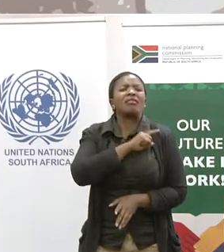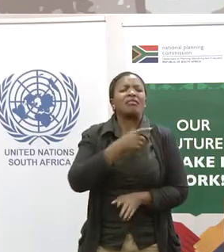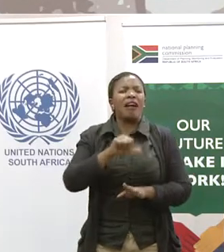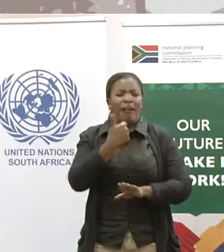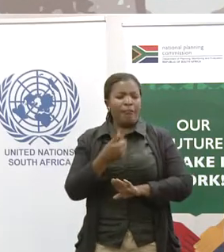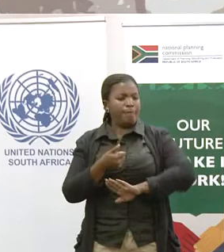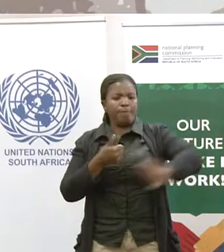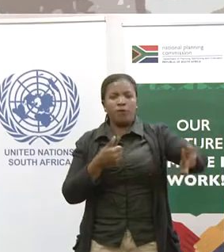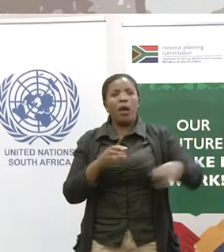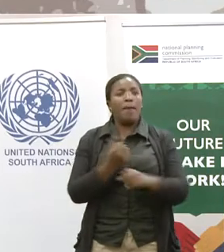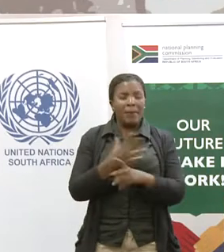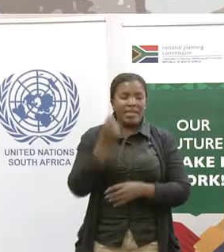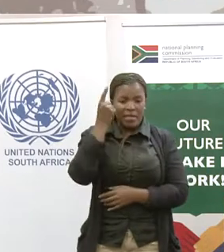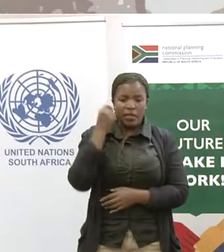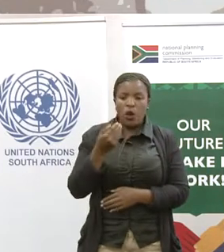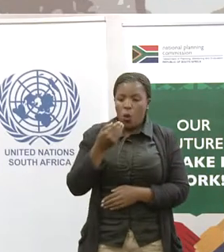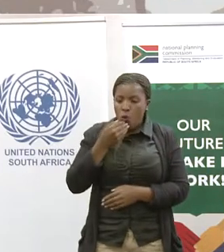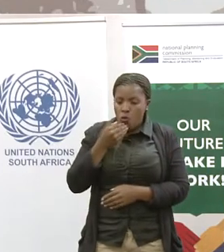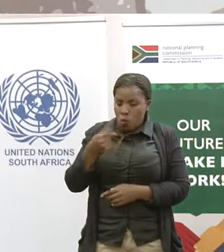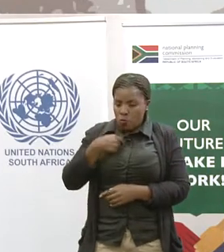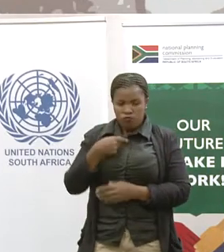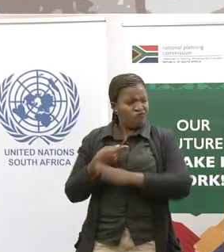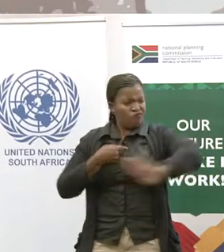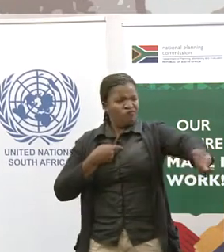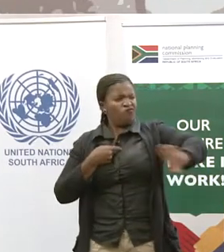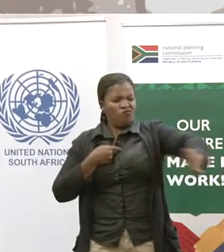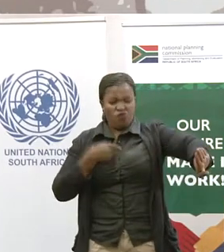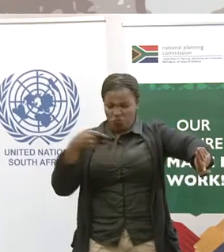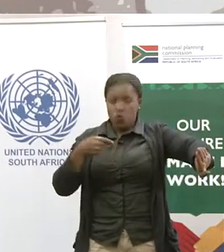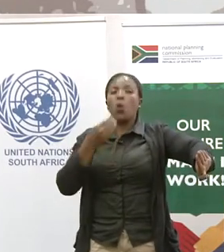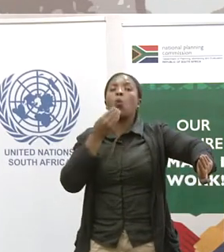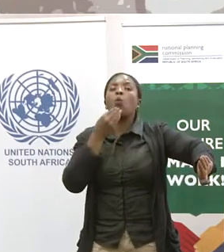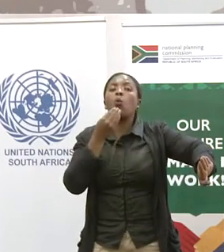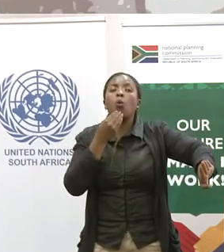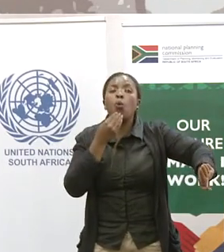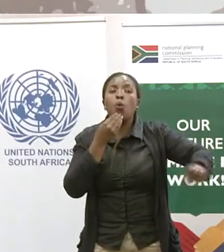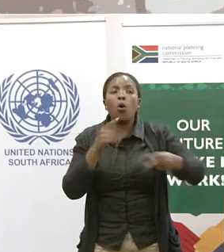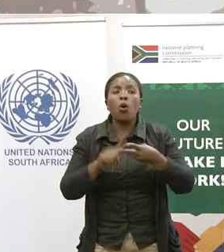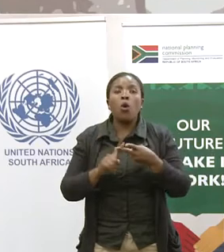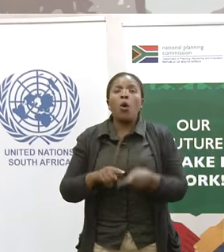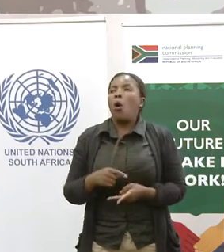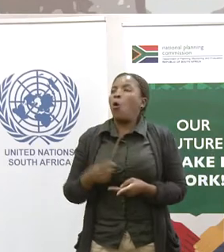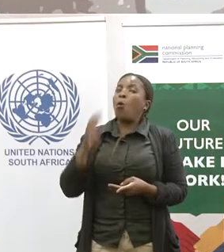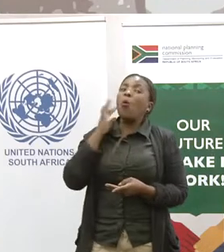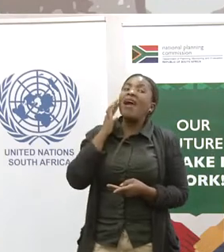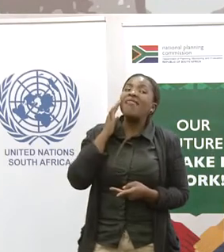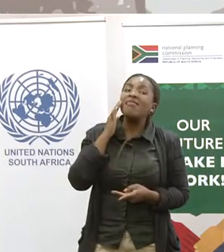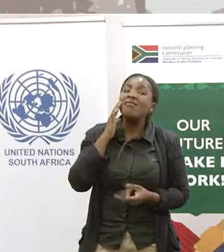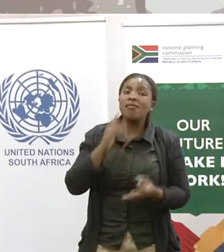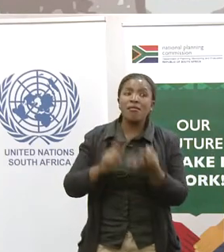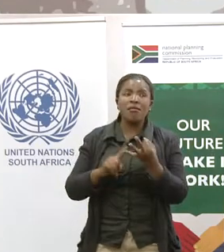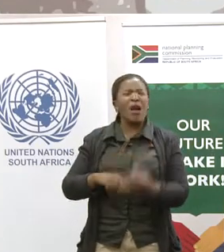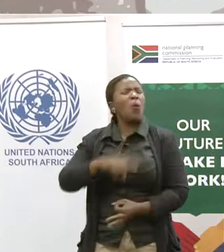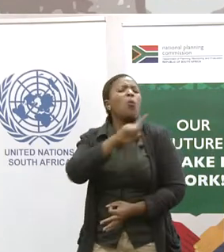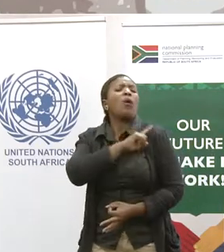says who excluded who, when, and why. Because if we find the answer to that, we